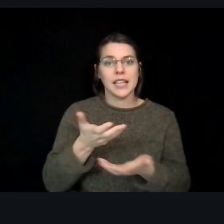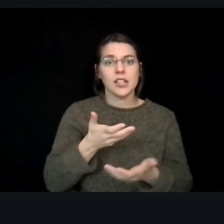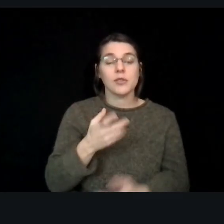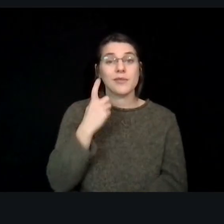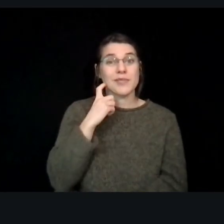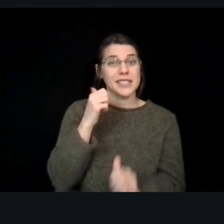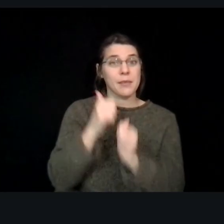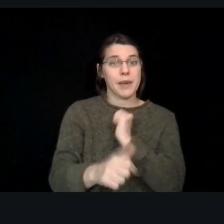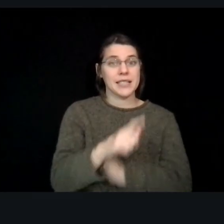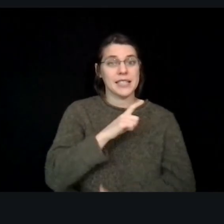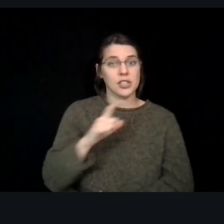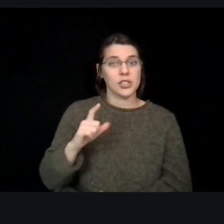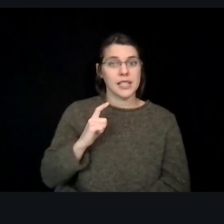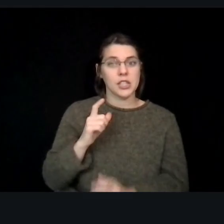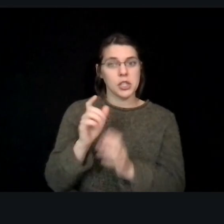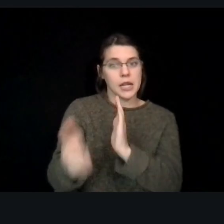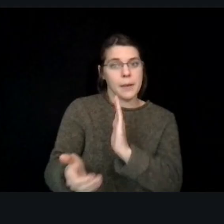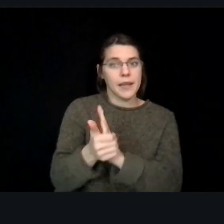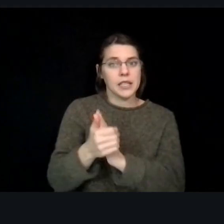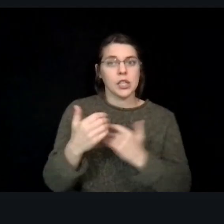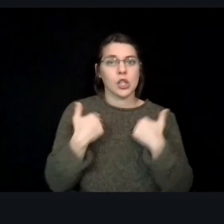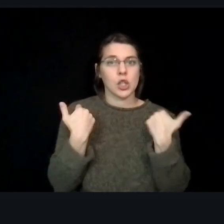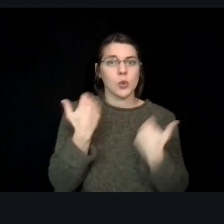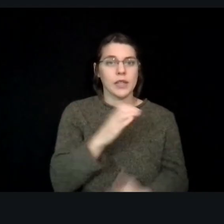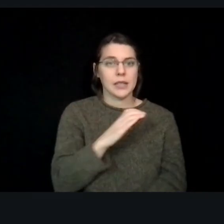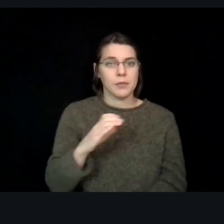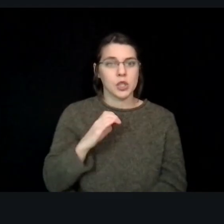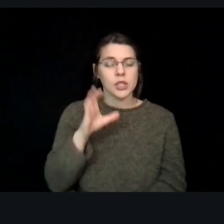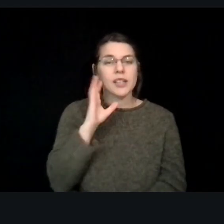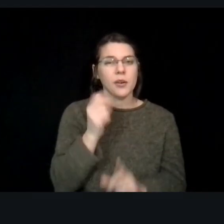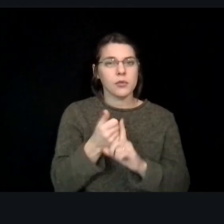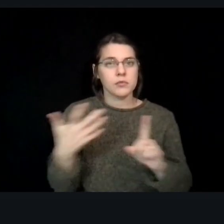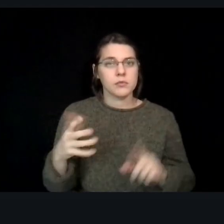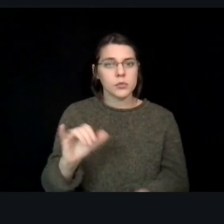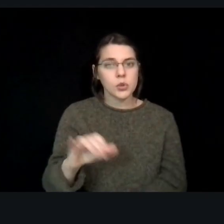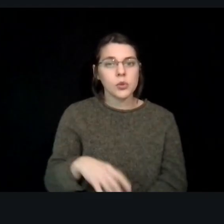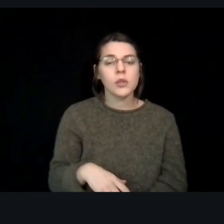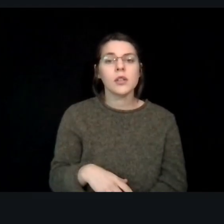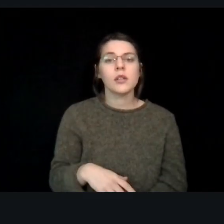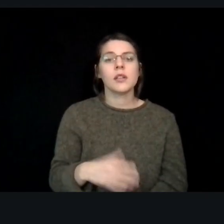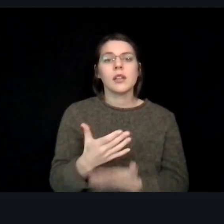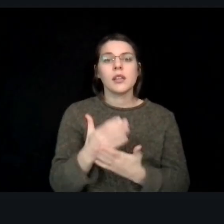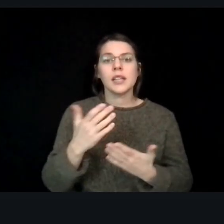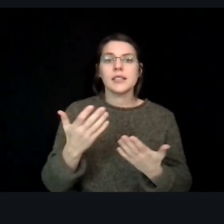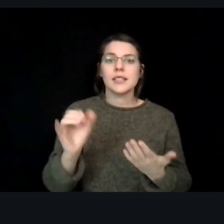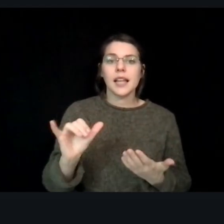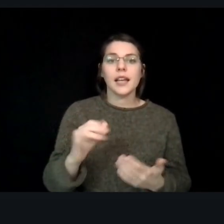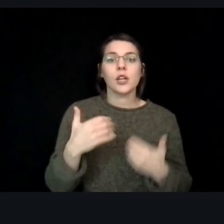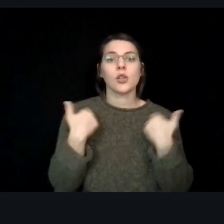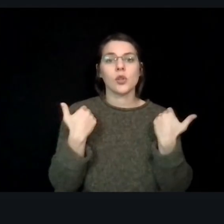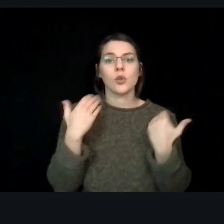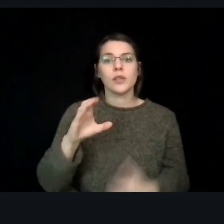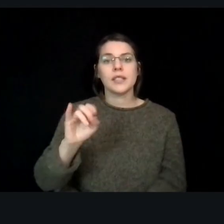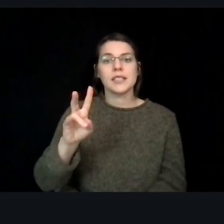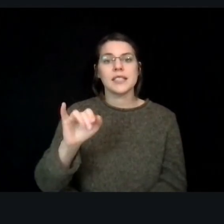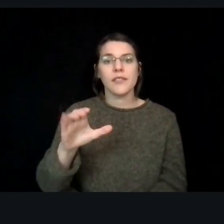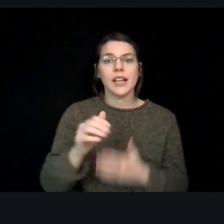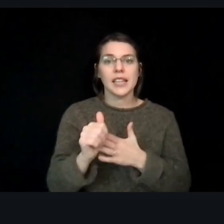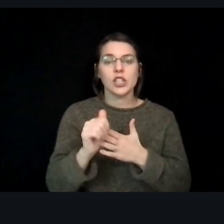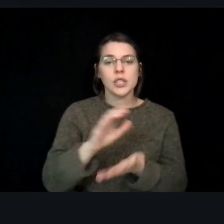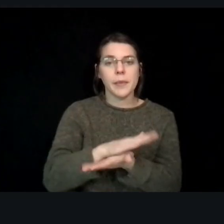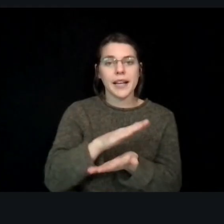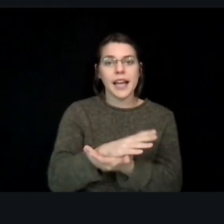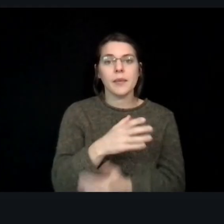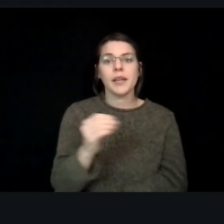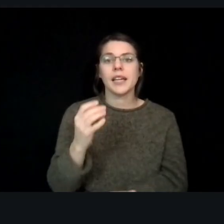Youth Commission, which you will hear me talk a little bit about more as well. Things like our Youth Civic Leadership Academy, as well as